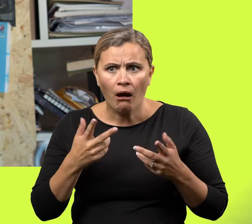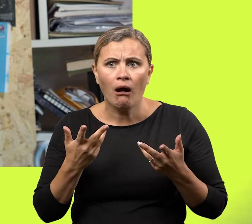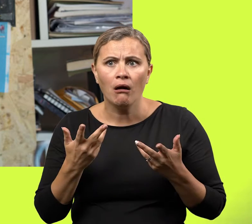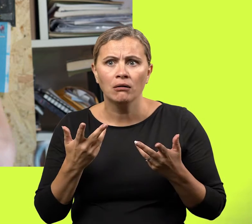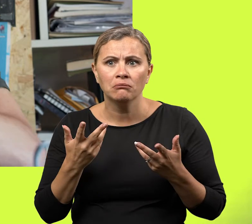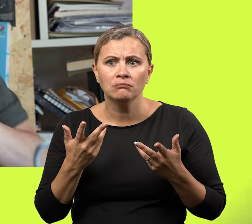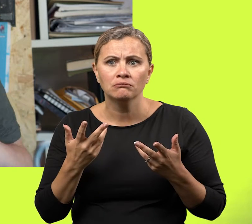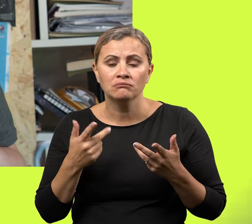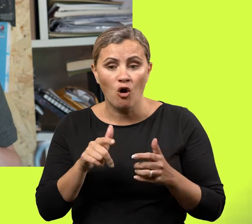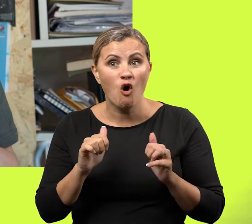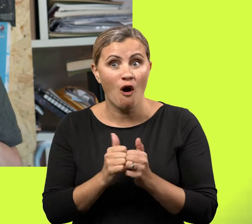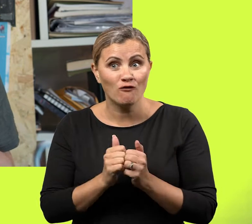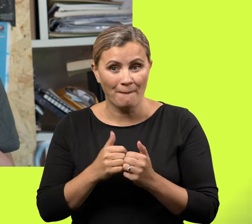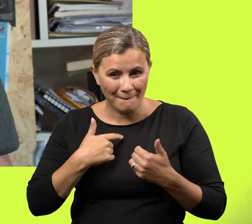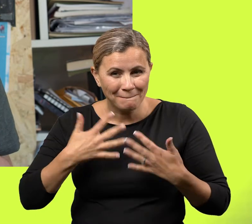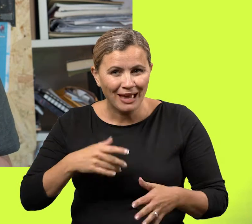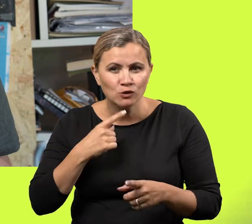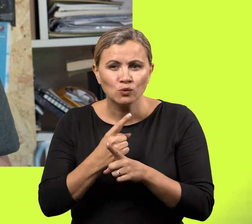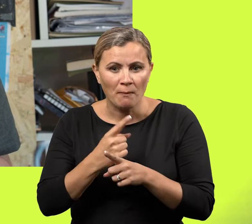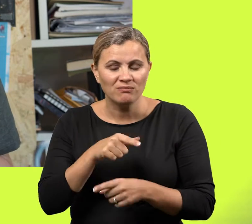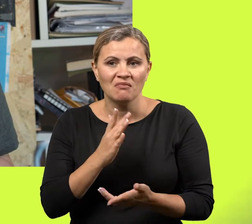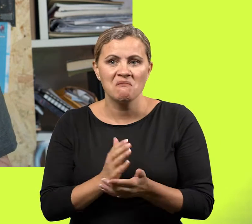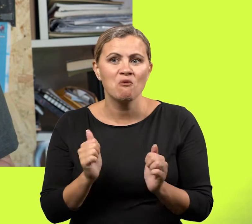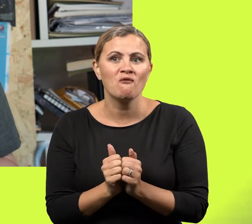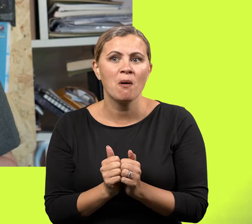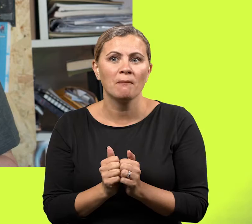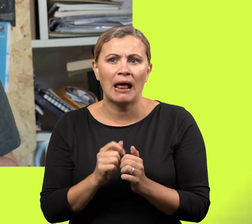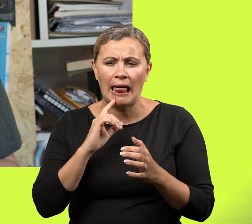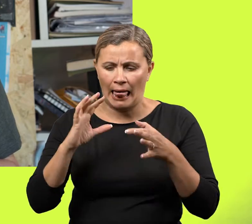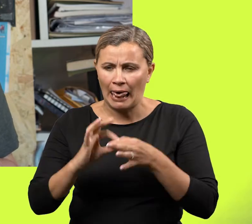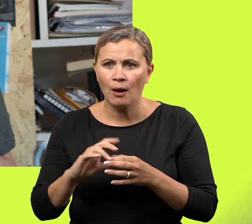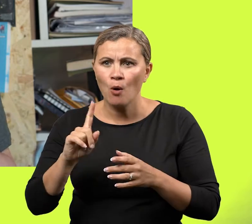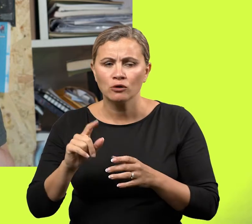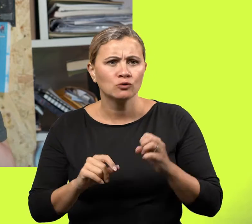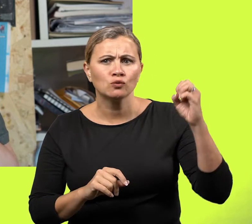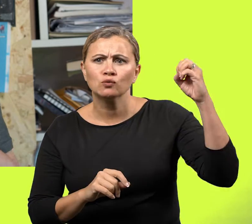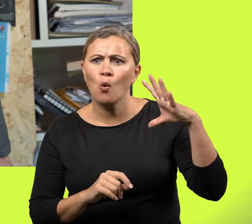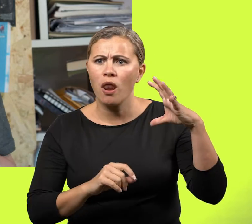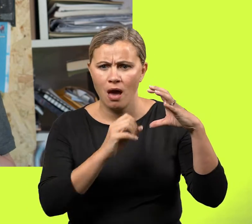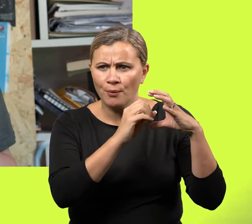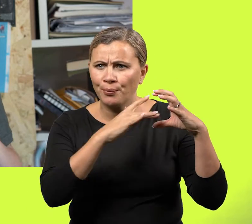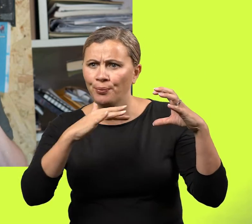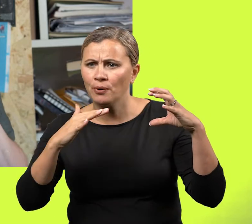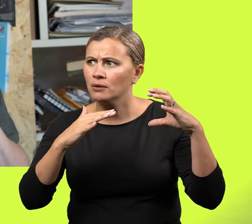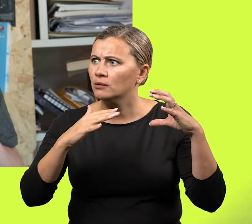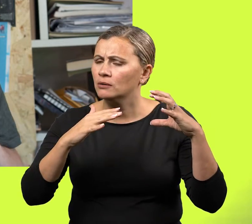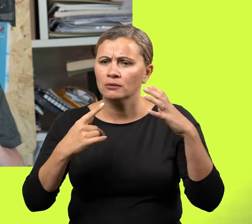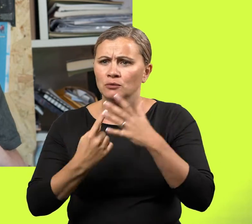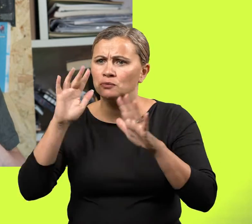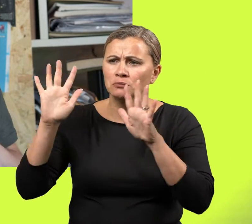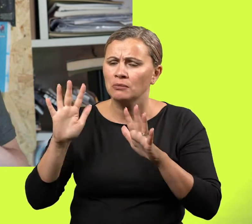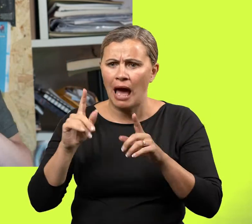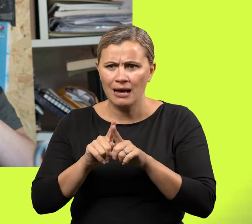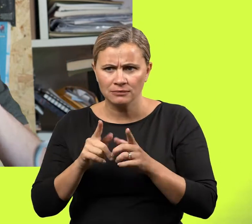timeline. It confirms what I've been talking about, the link between the solar flare, the storm and the